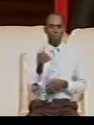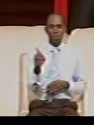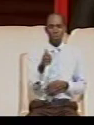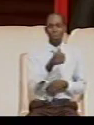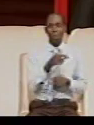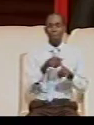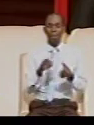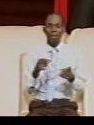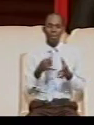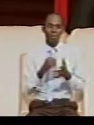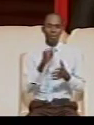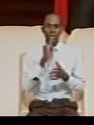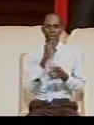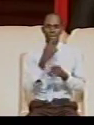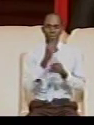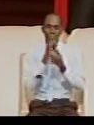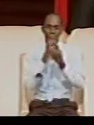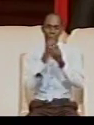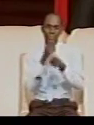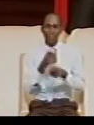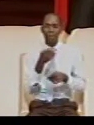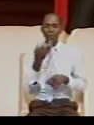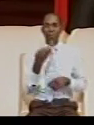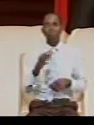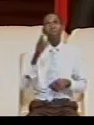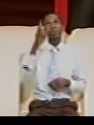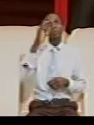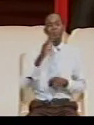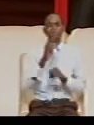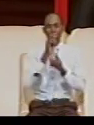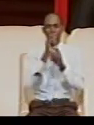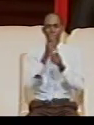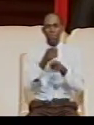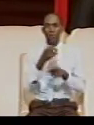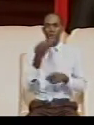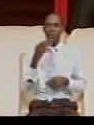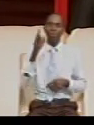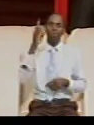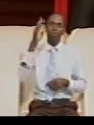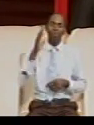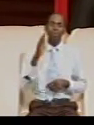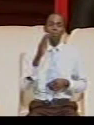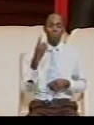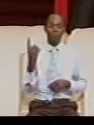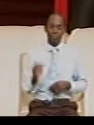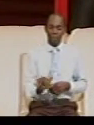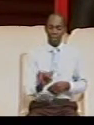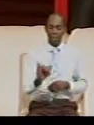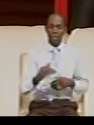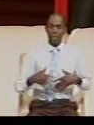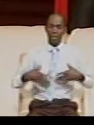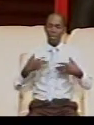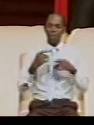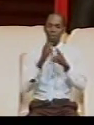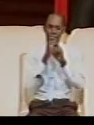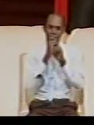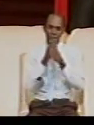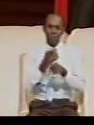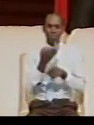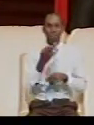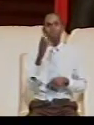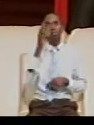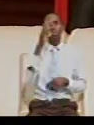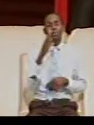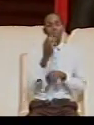is the gift of God. Gift of God. Eternal life, gift of God.